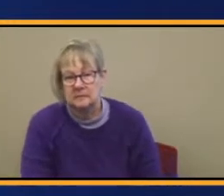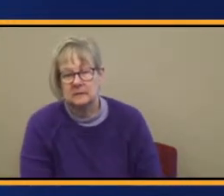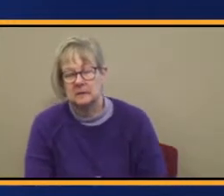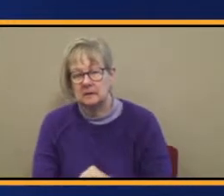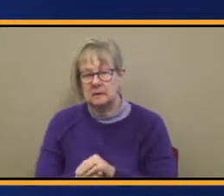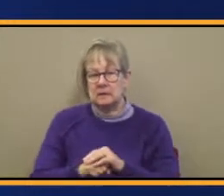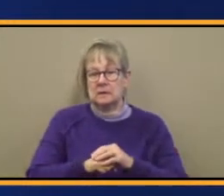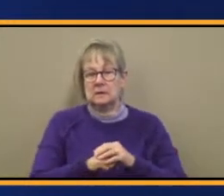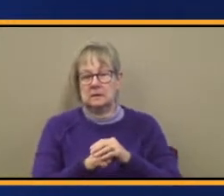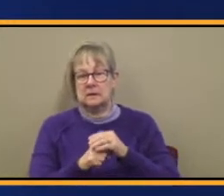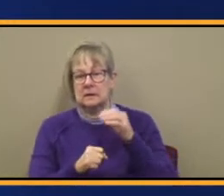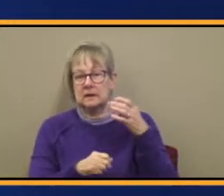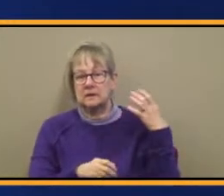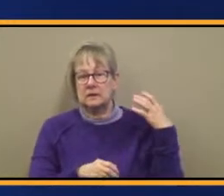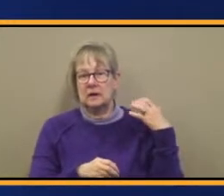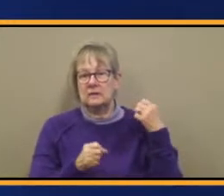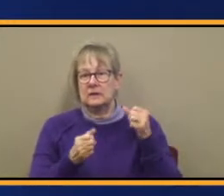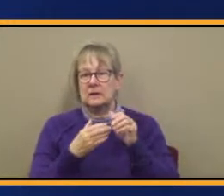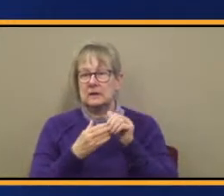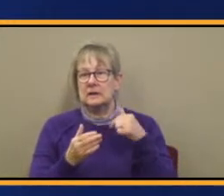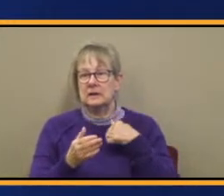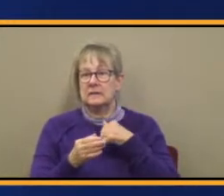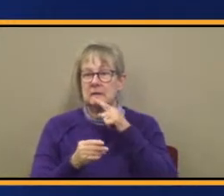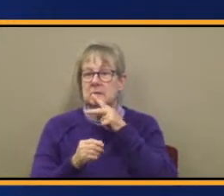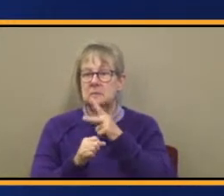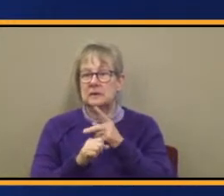Chief D'Agostino, can you lead us in the pledge, sir? I pledge